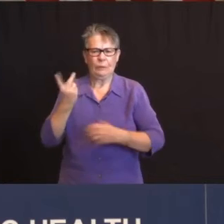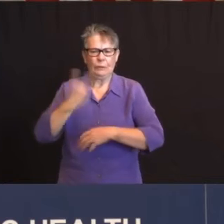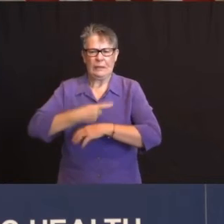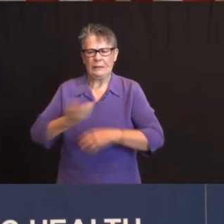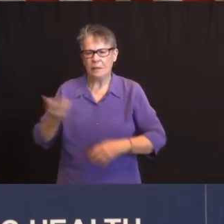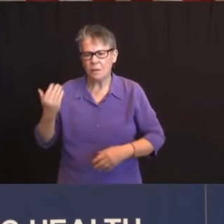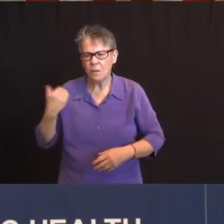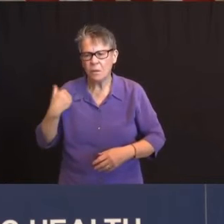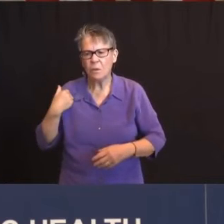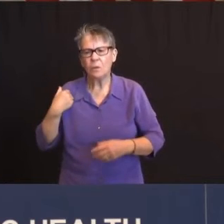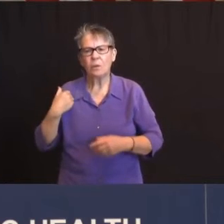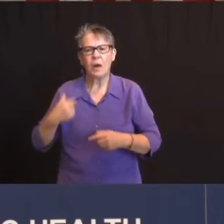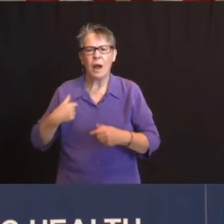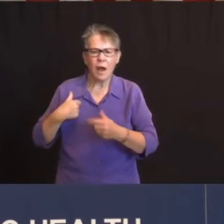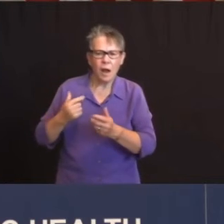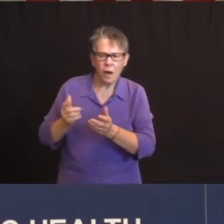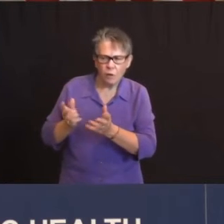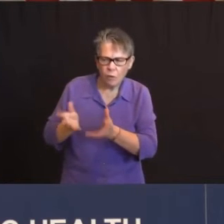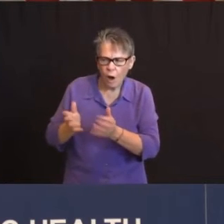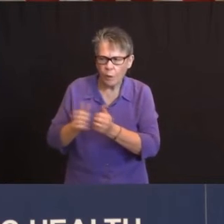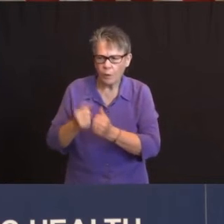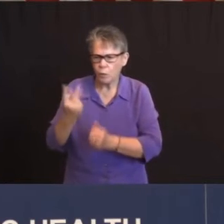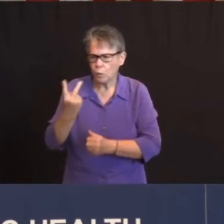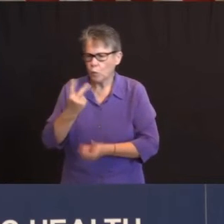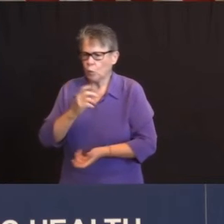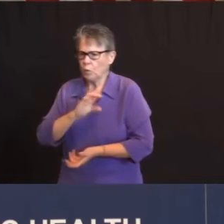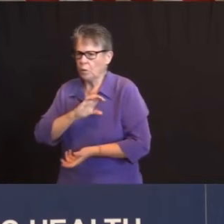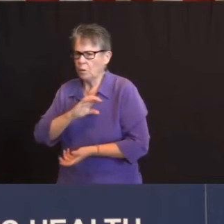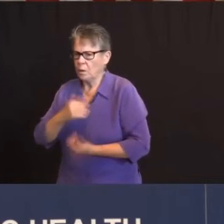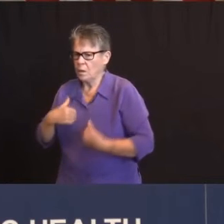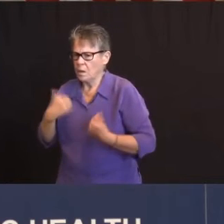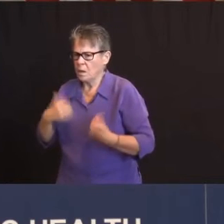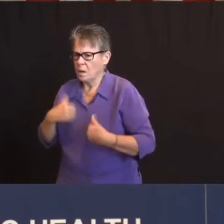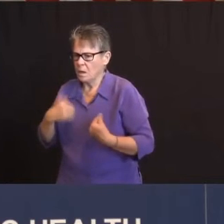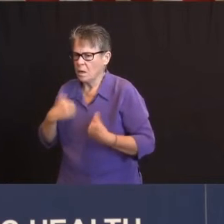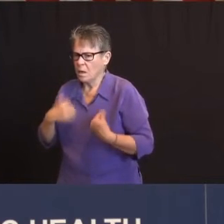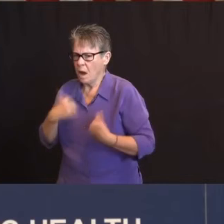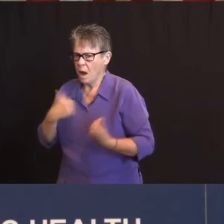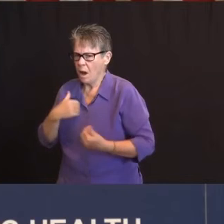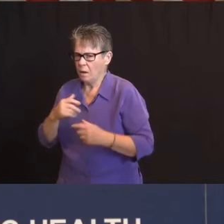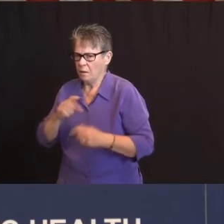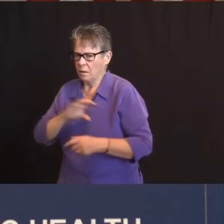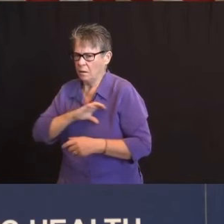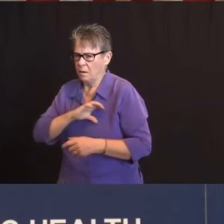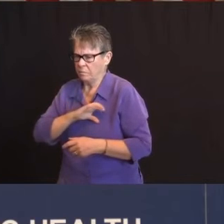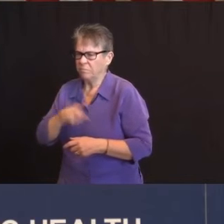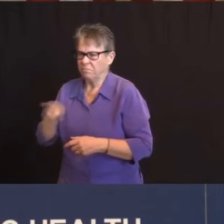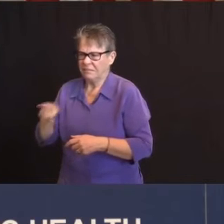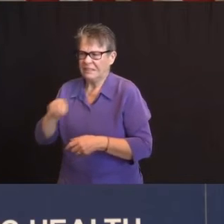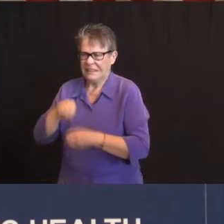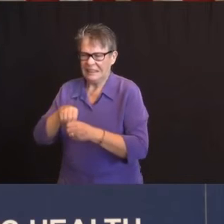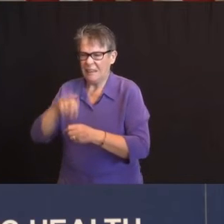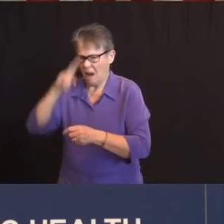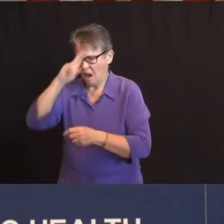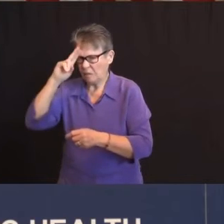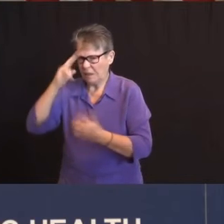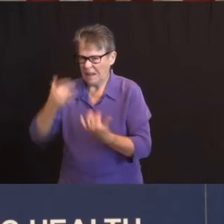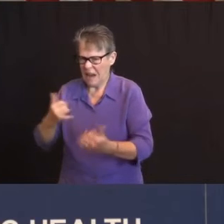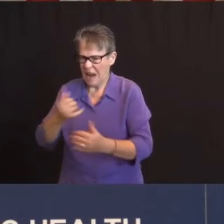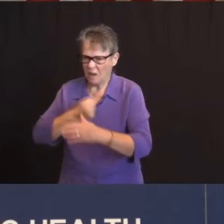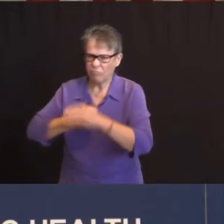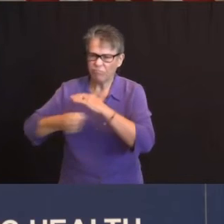troopers that are in the hospital with COVID and struggling, low oxygen levels, as one explained it to